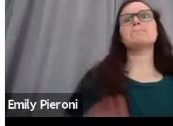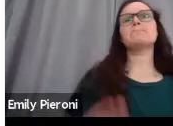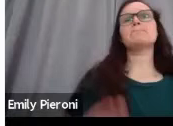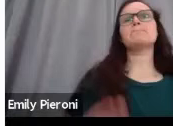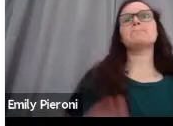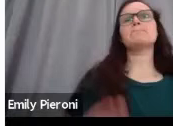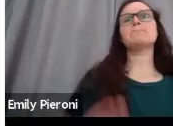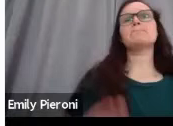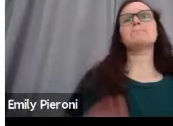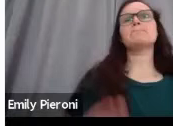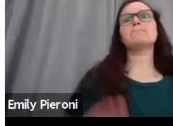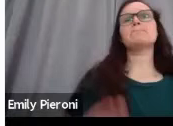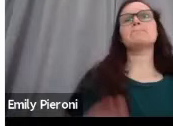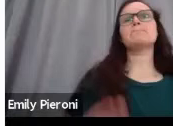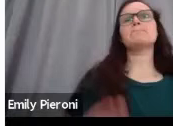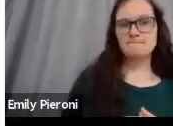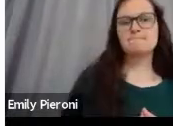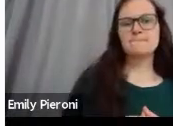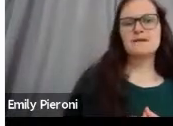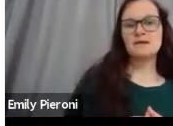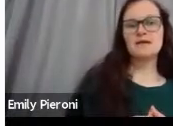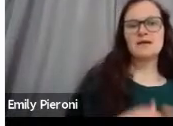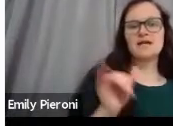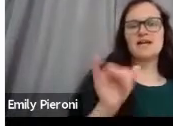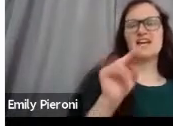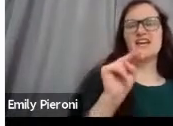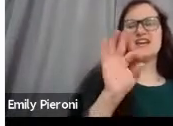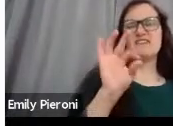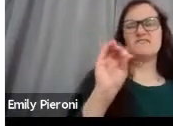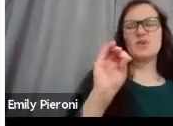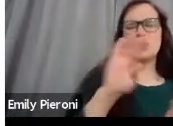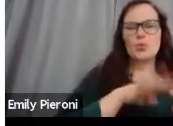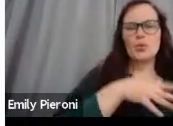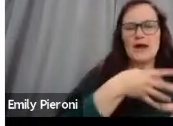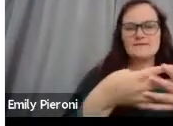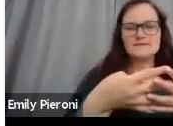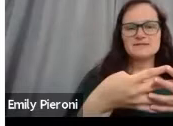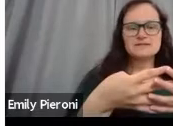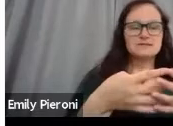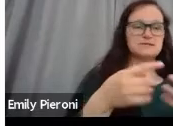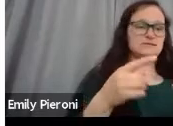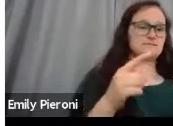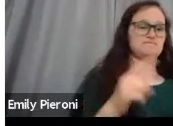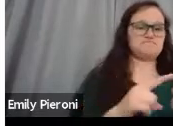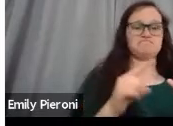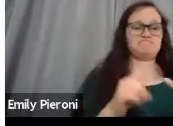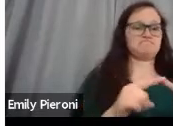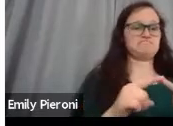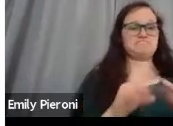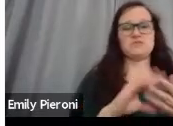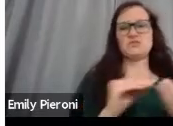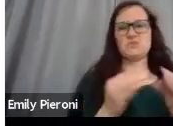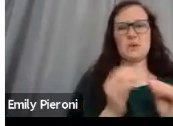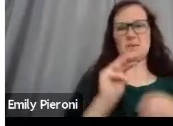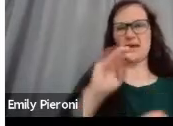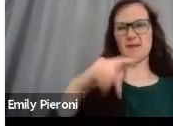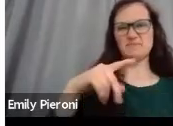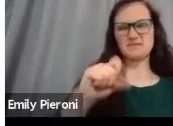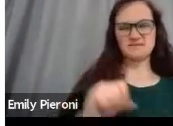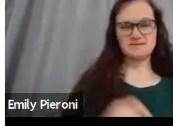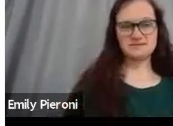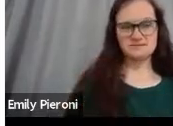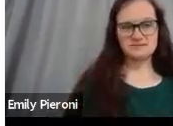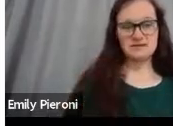much simpler forms like infographics, dashboards, and story maps. Then you